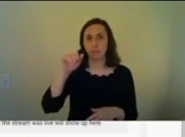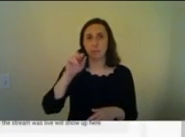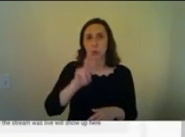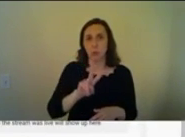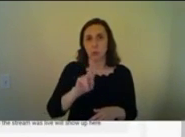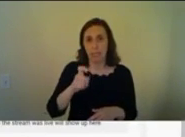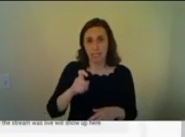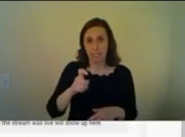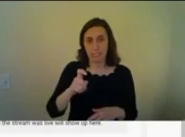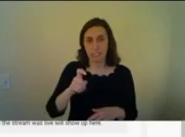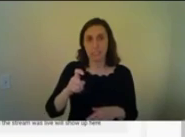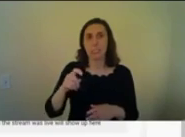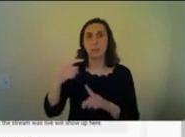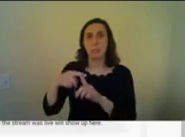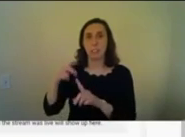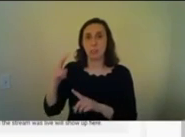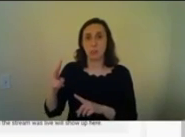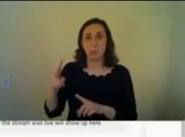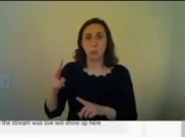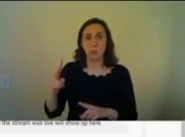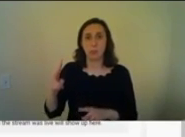plus 2, and that's my remainder.